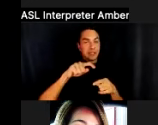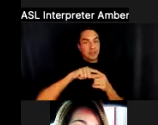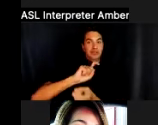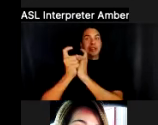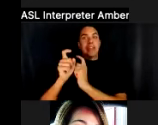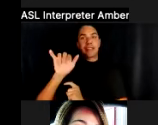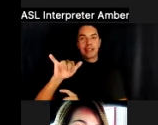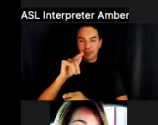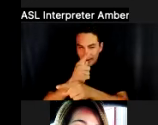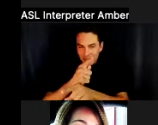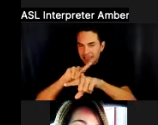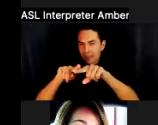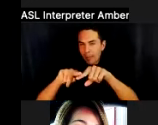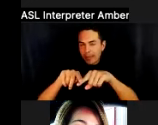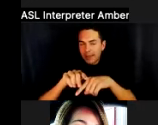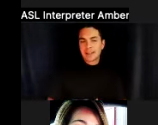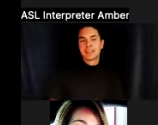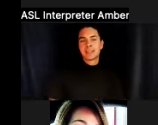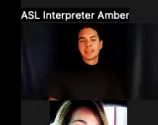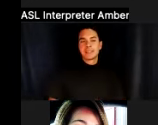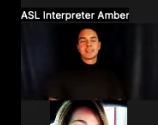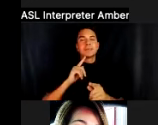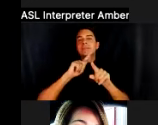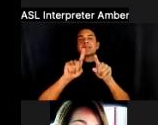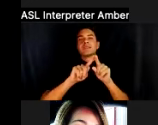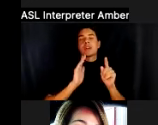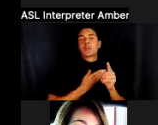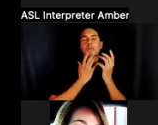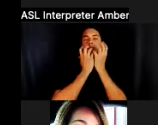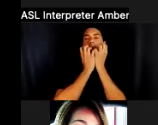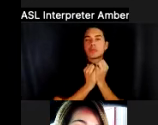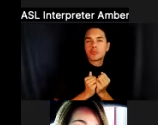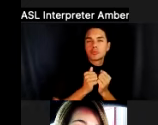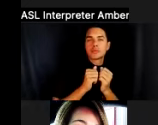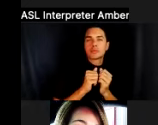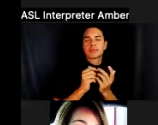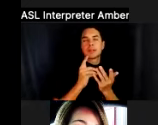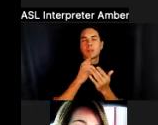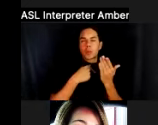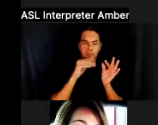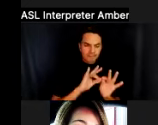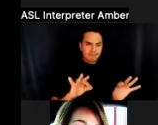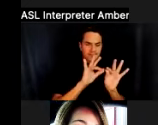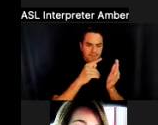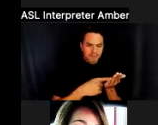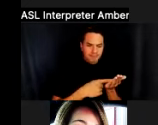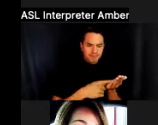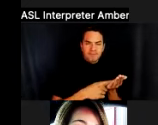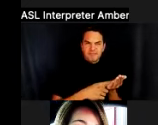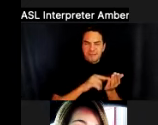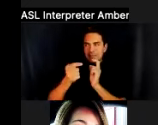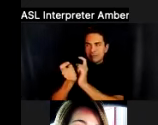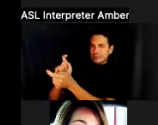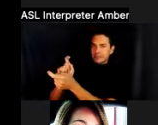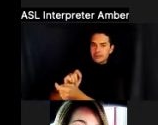those political sort of values that we might have. And thinking a lot too about how